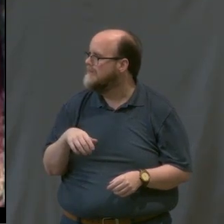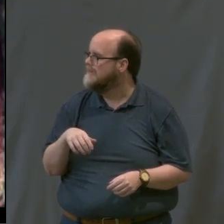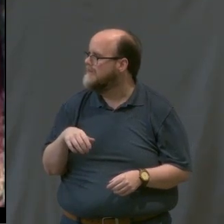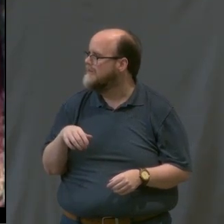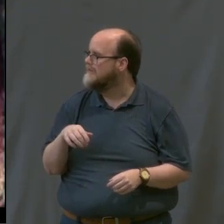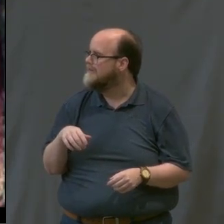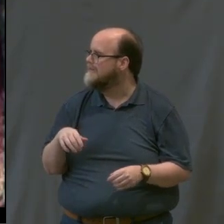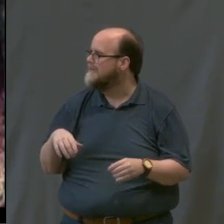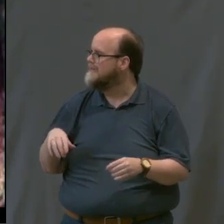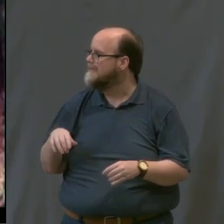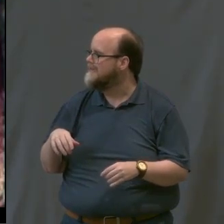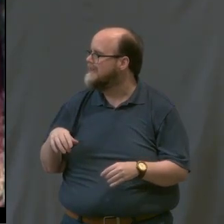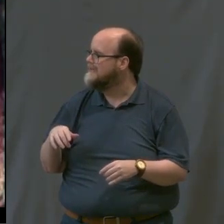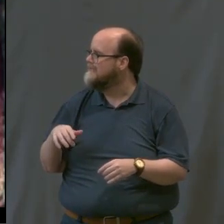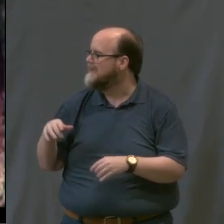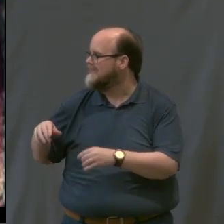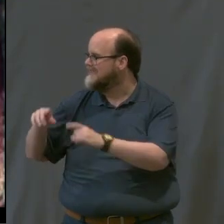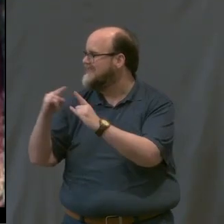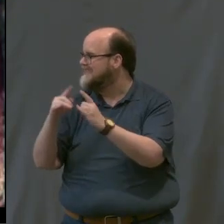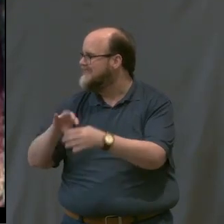The what? Huh?